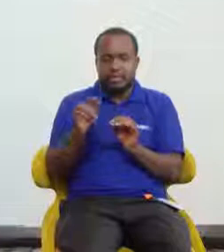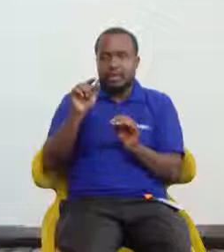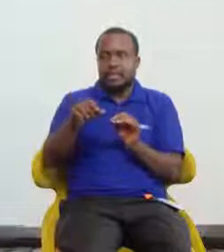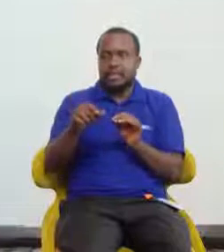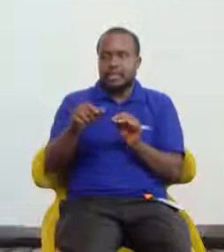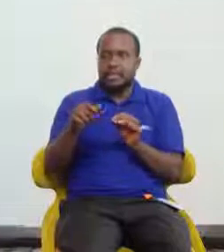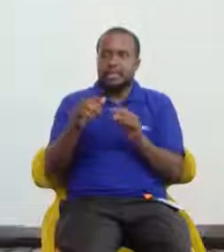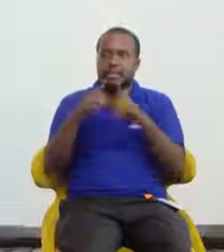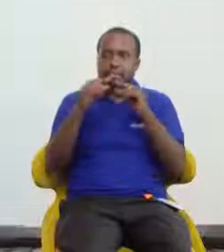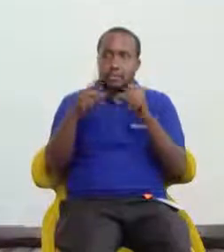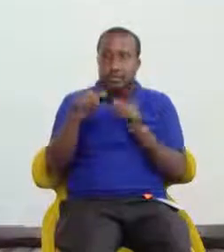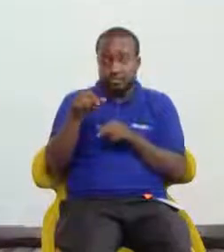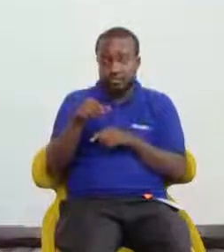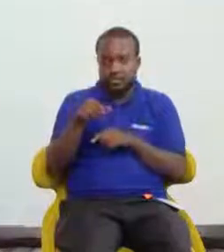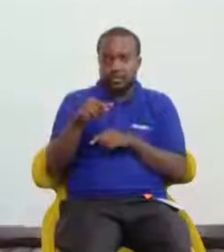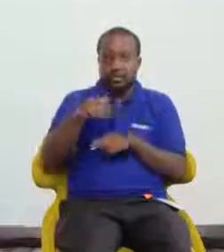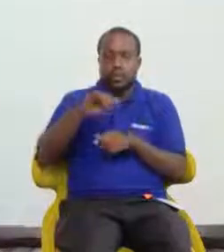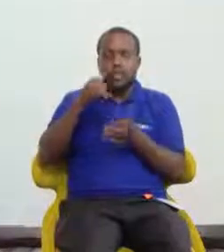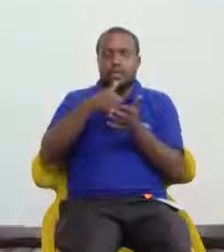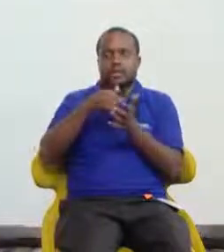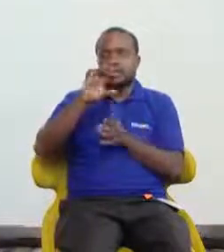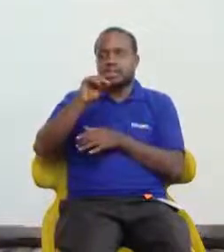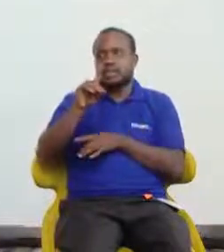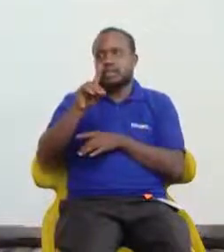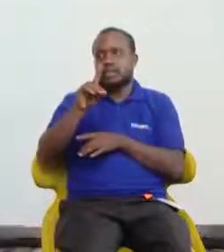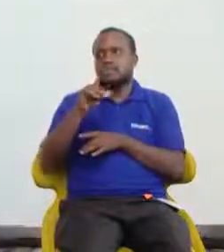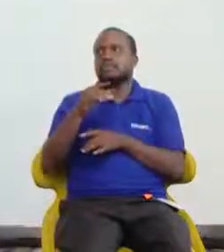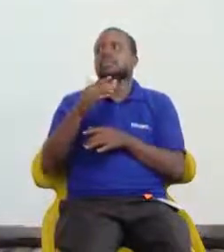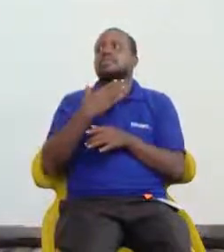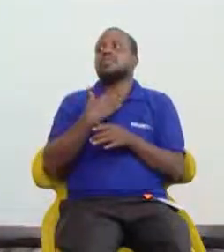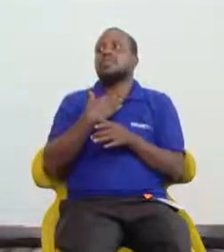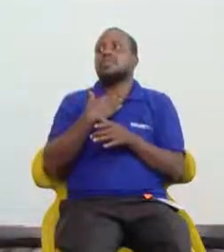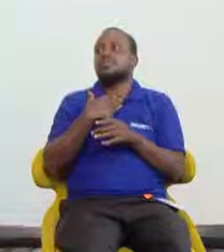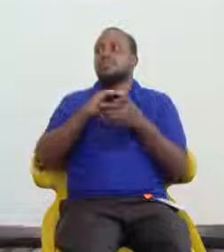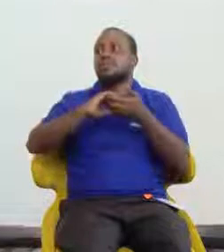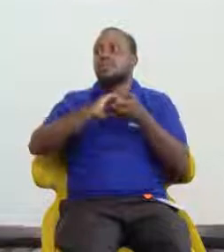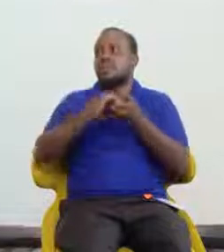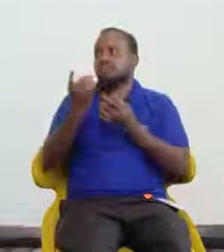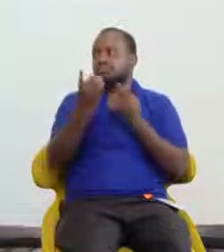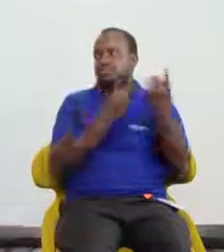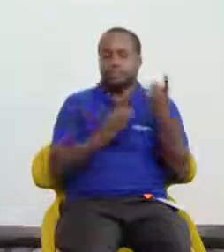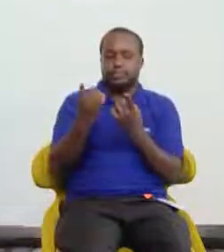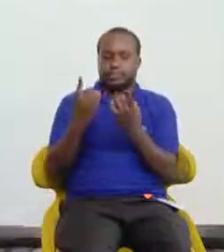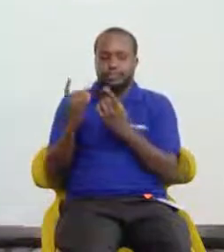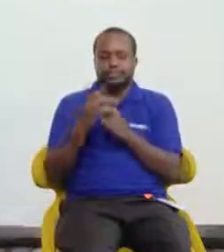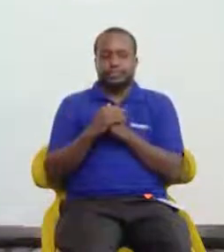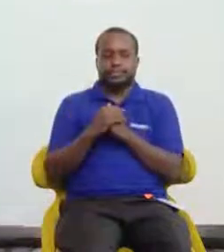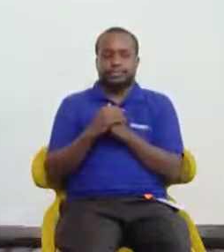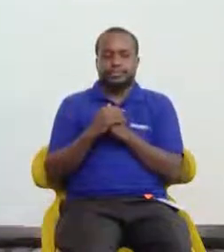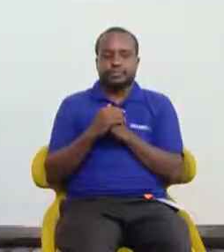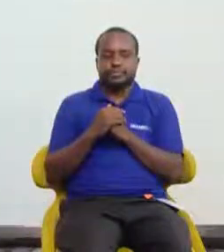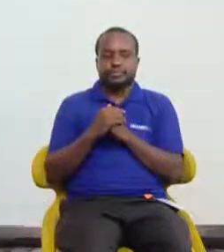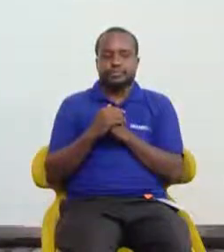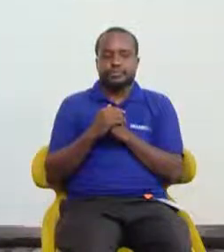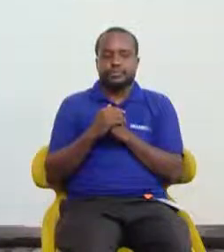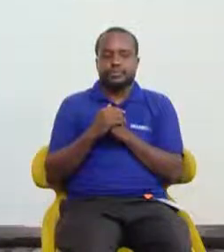contradictory message is what we inclusive education educators want to engage in dialogue with. So I want to go deeper for the sake